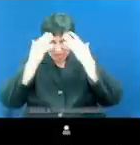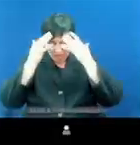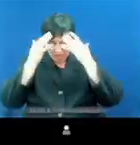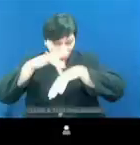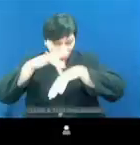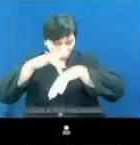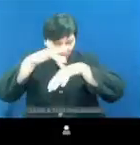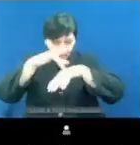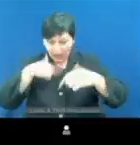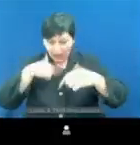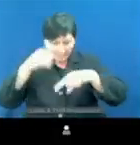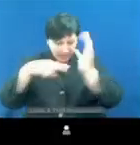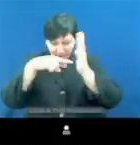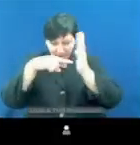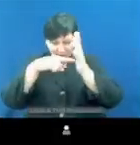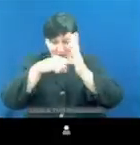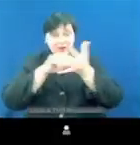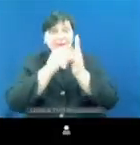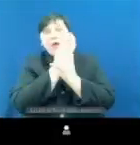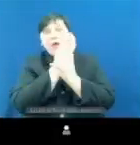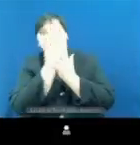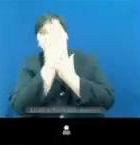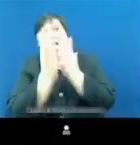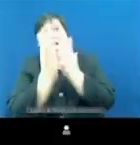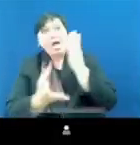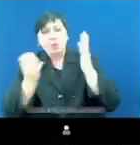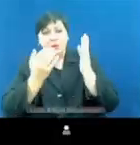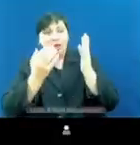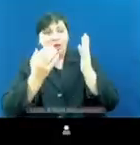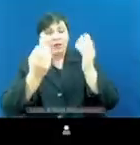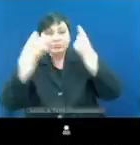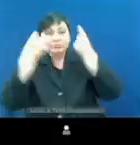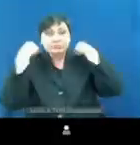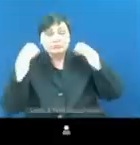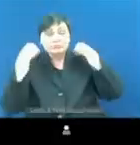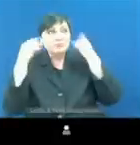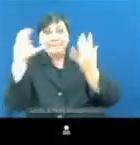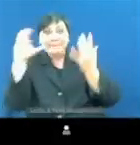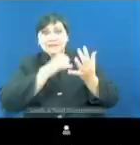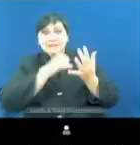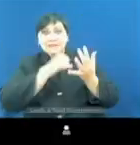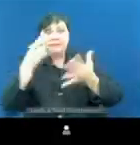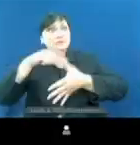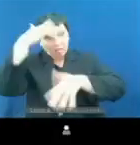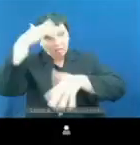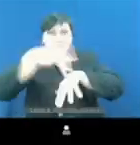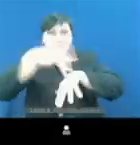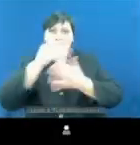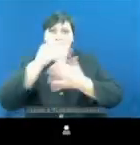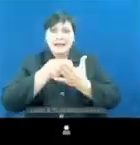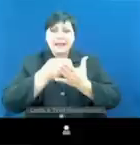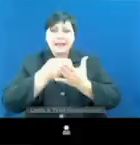have a lot of money. So that would be my response.